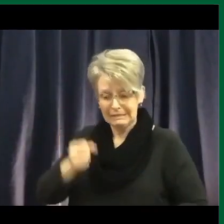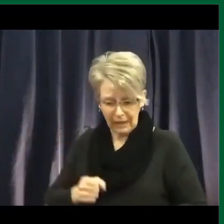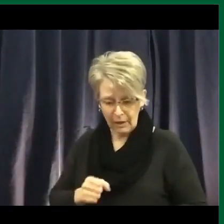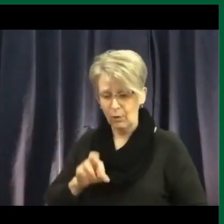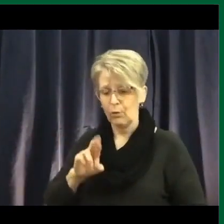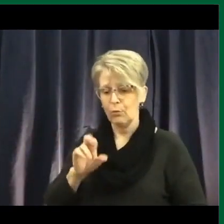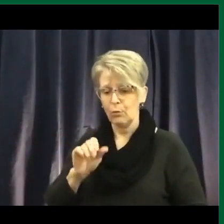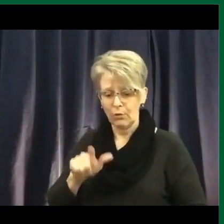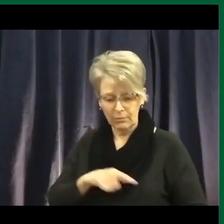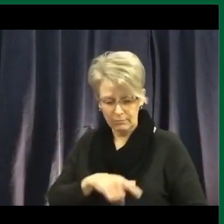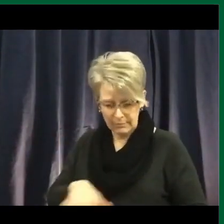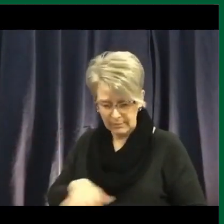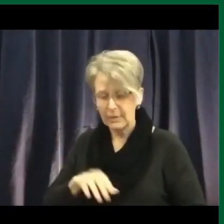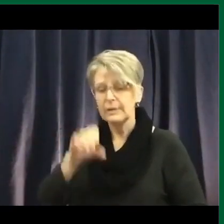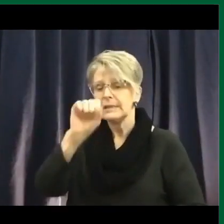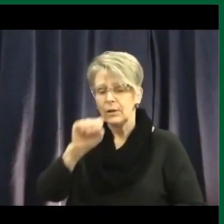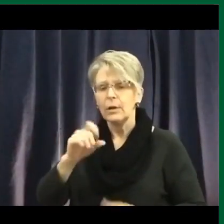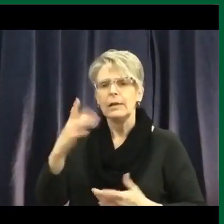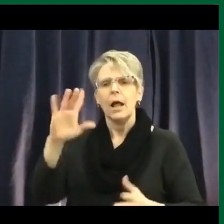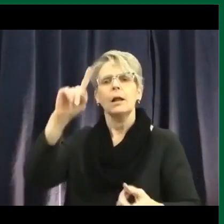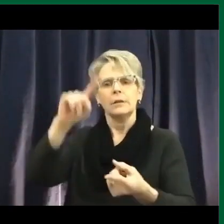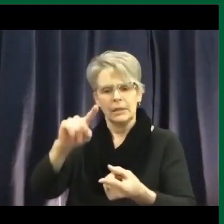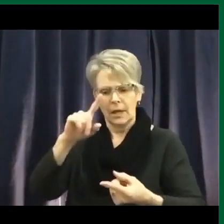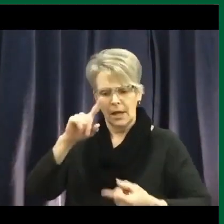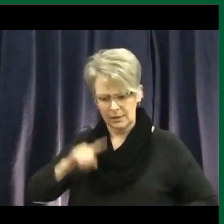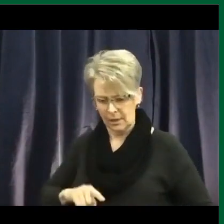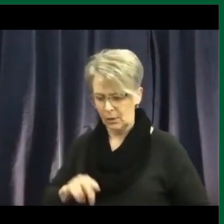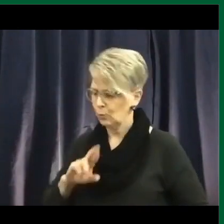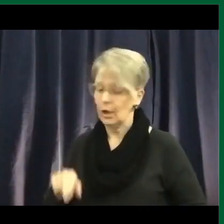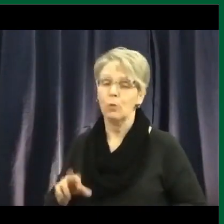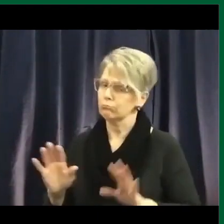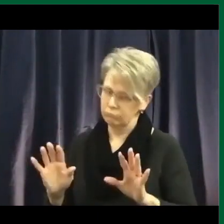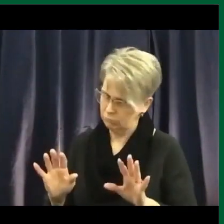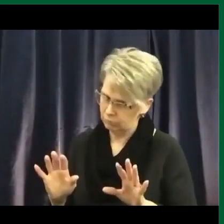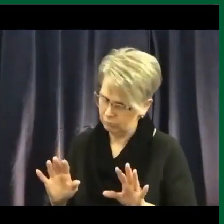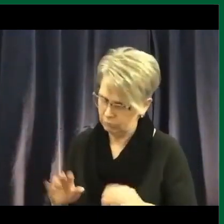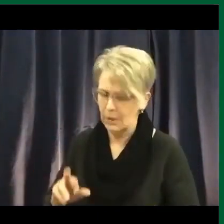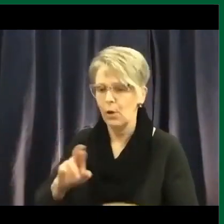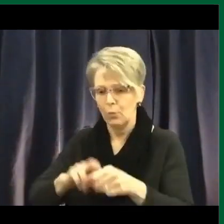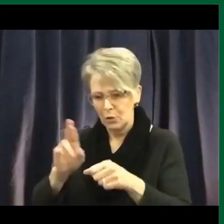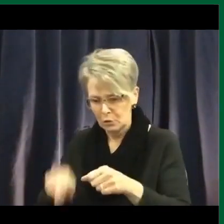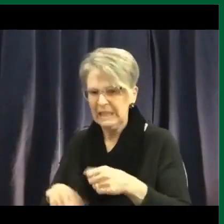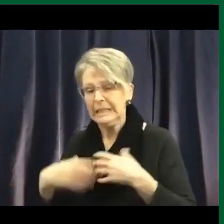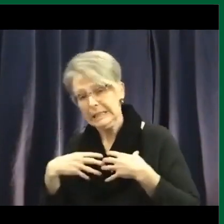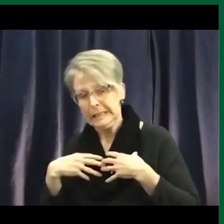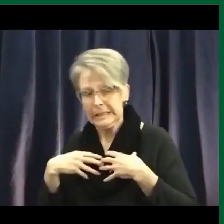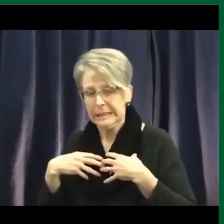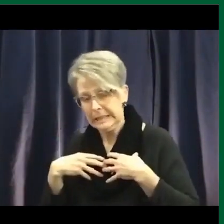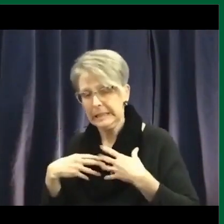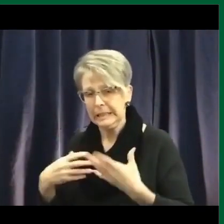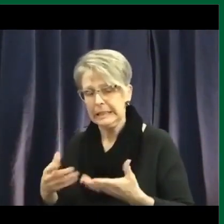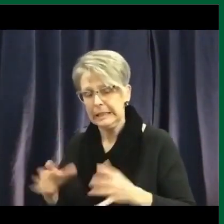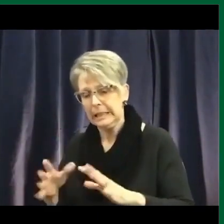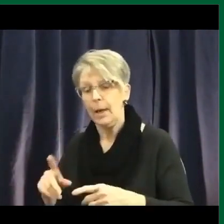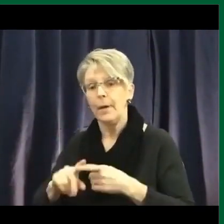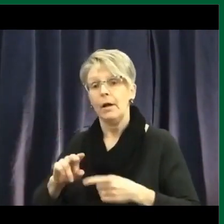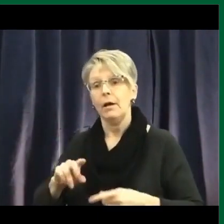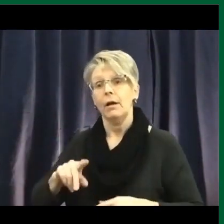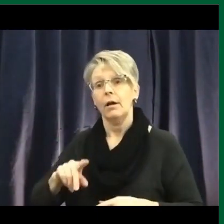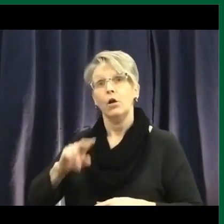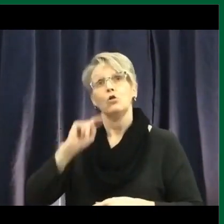than it's been for months. Certainly not that low in Regina. In fact, if anything, it's concerning right now in Regina. The far north coming